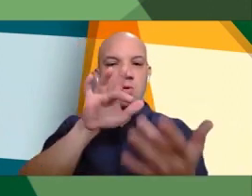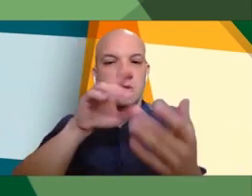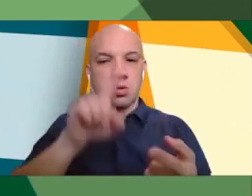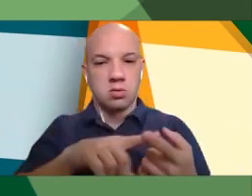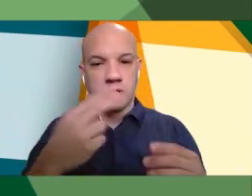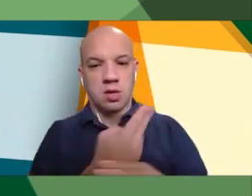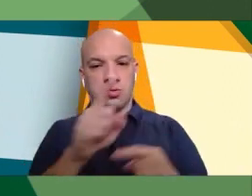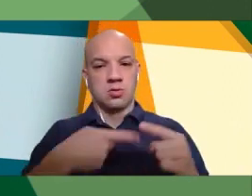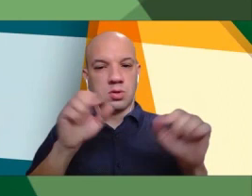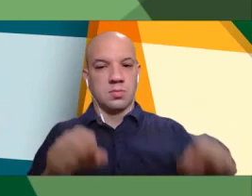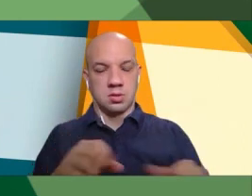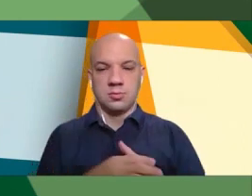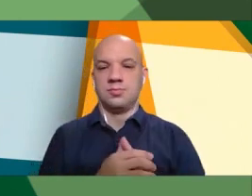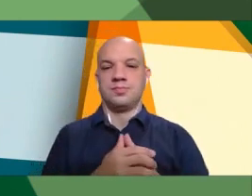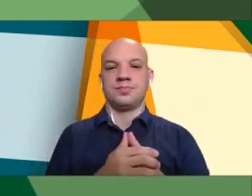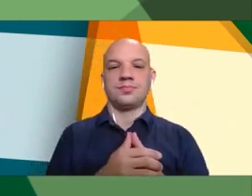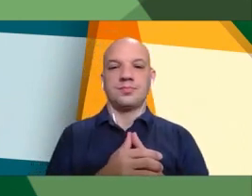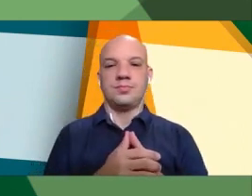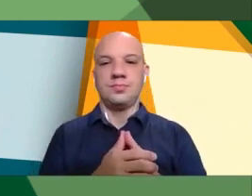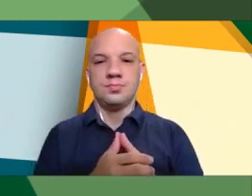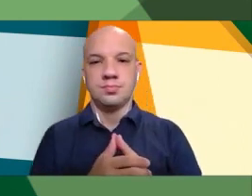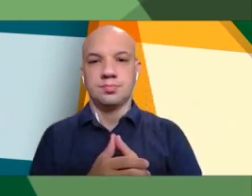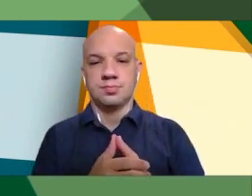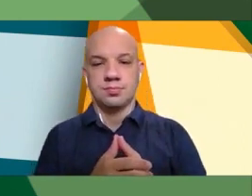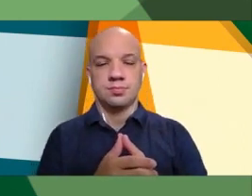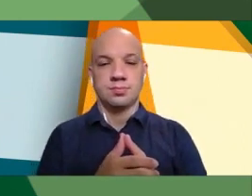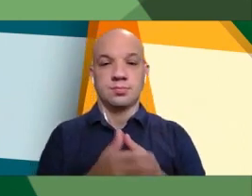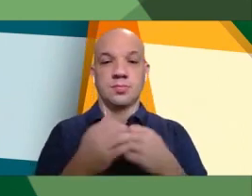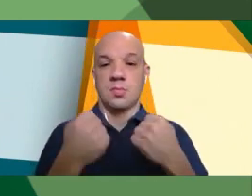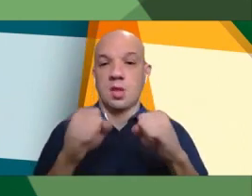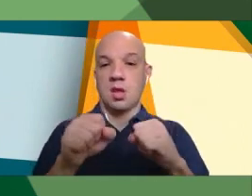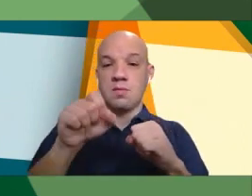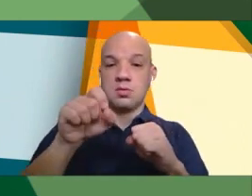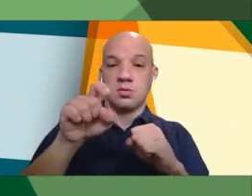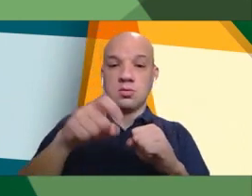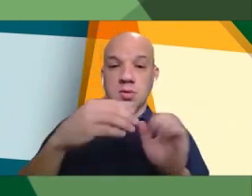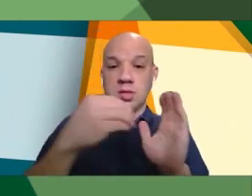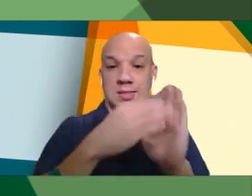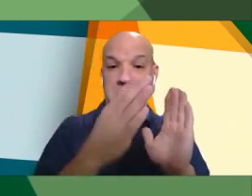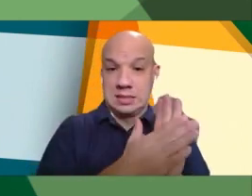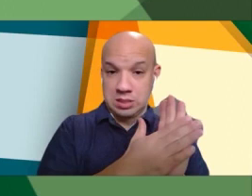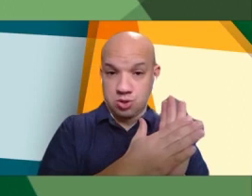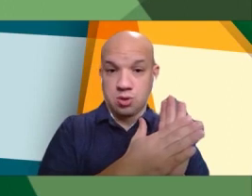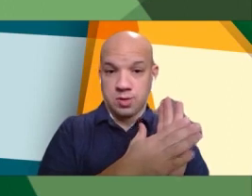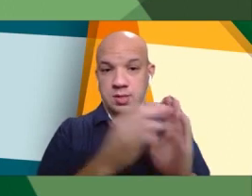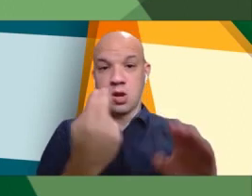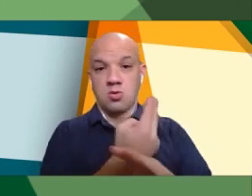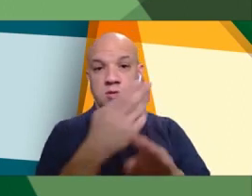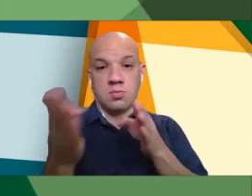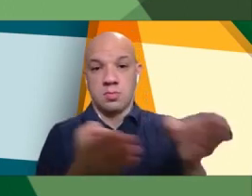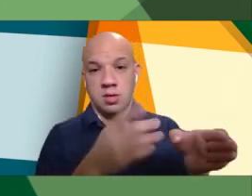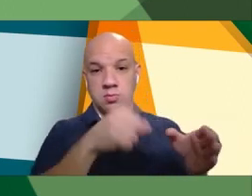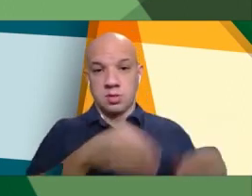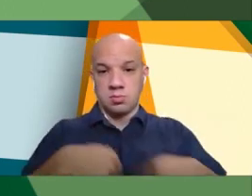possible. Efforts should be documented, and utilization plans should be provided